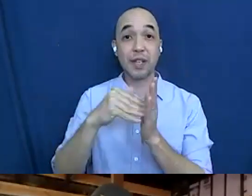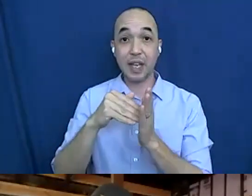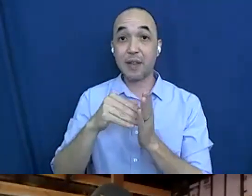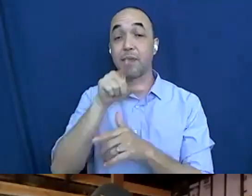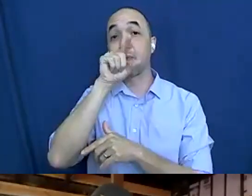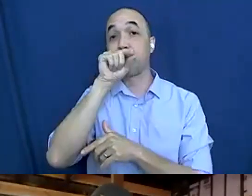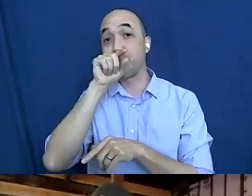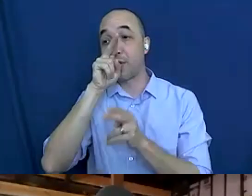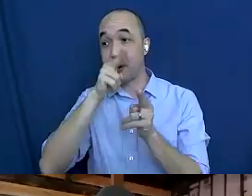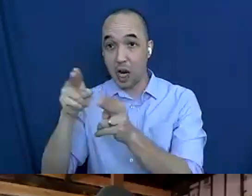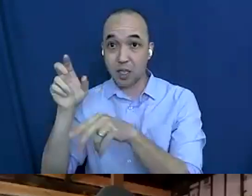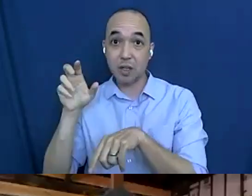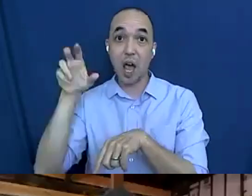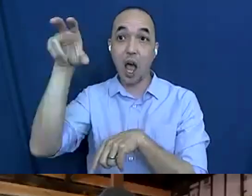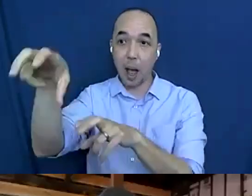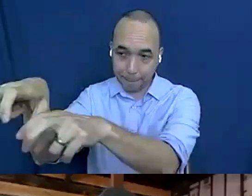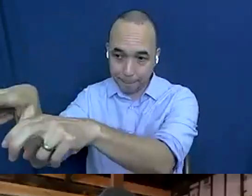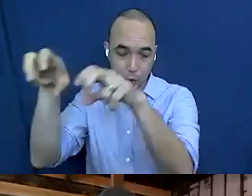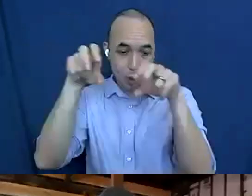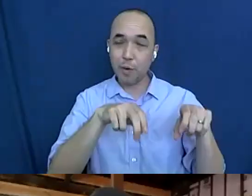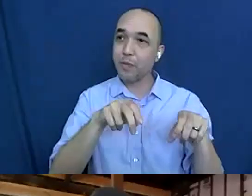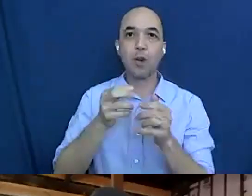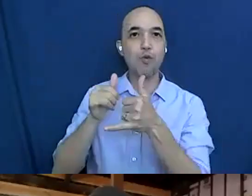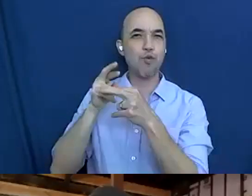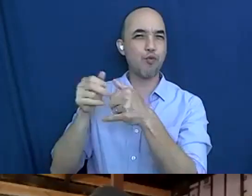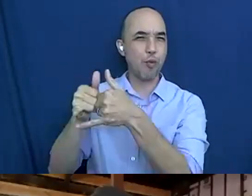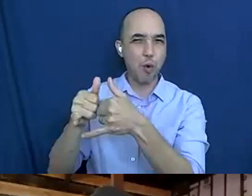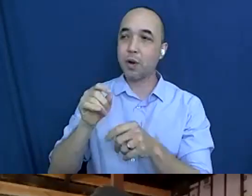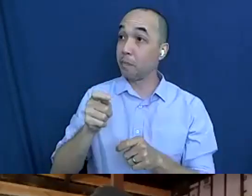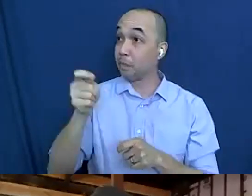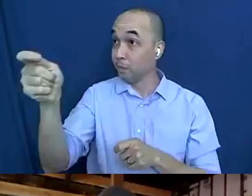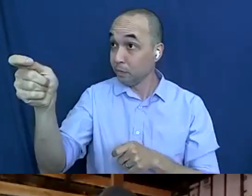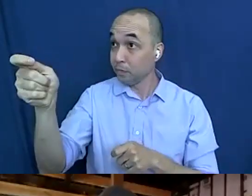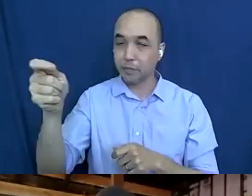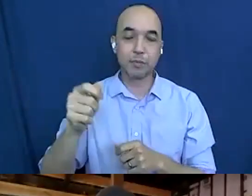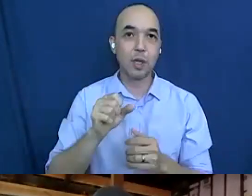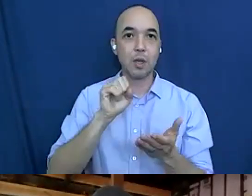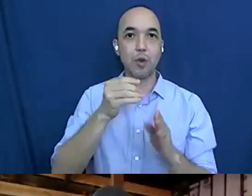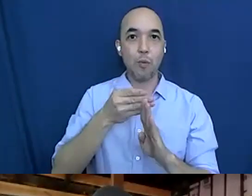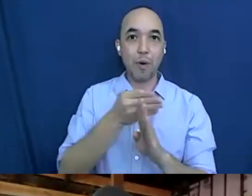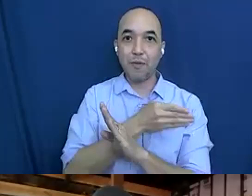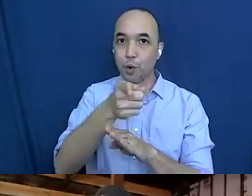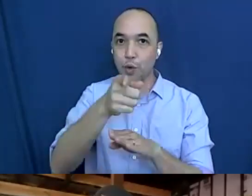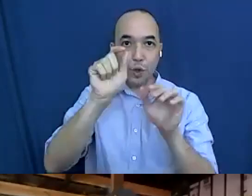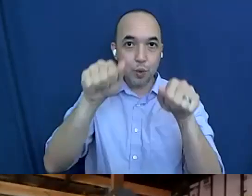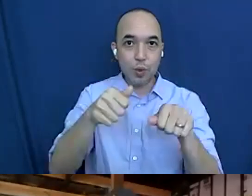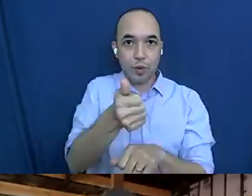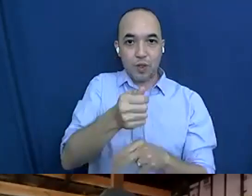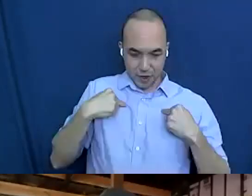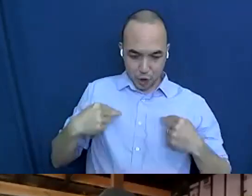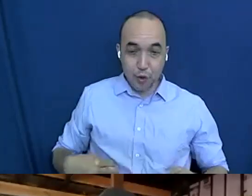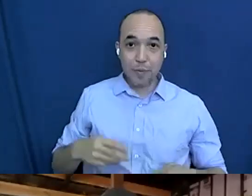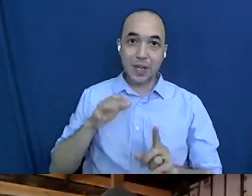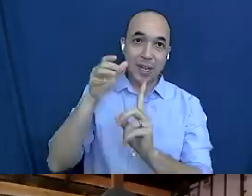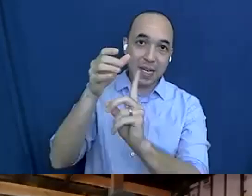rewarding the bird for hunting for you. So before you had anything that you can catch a rabbit that was 100 yards away from you, you had your